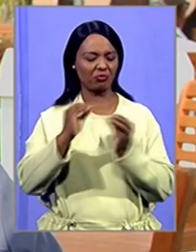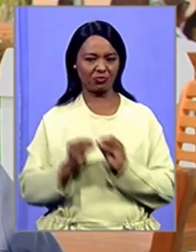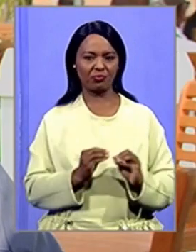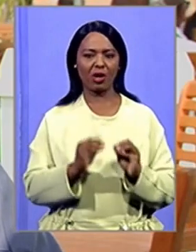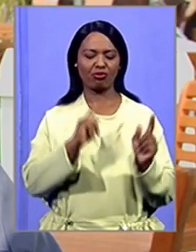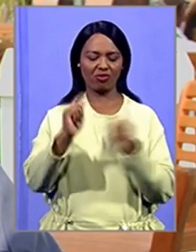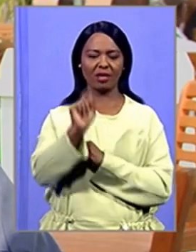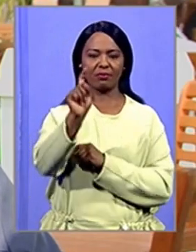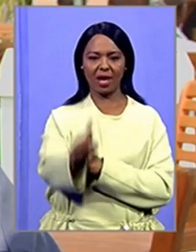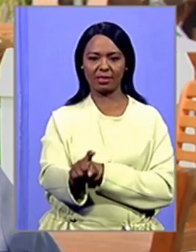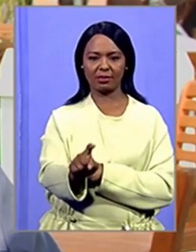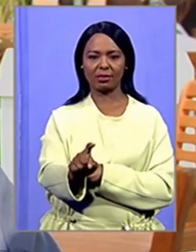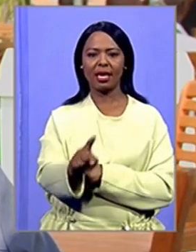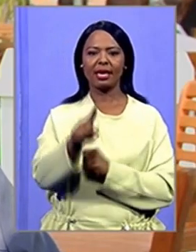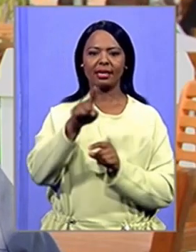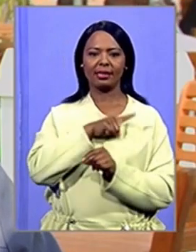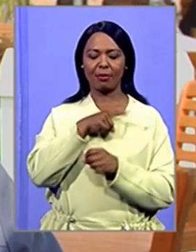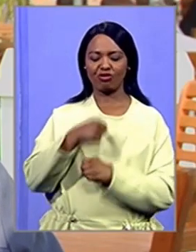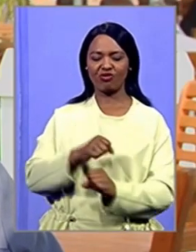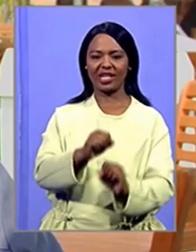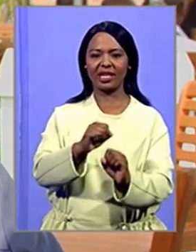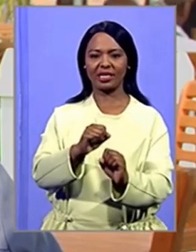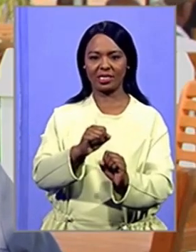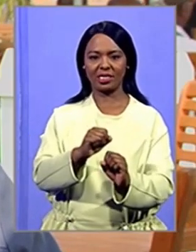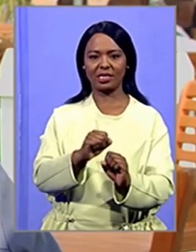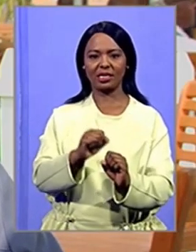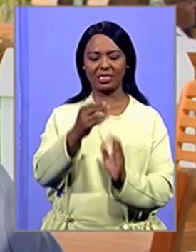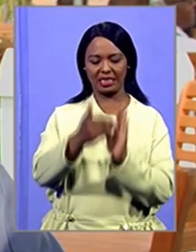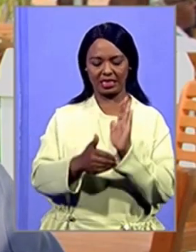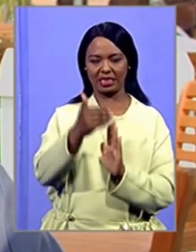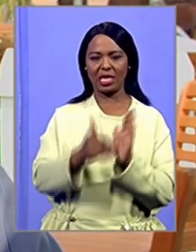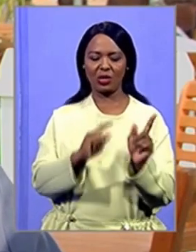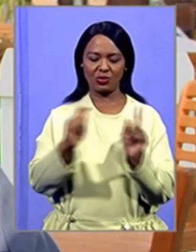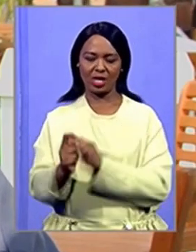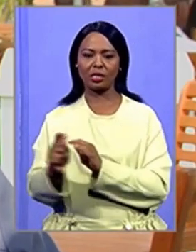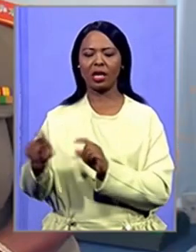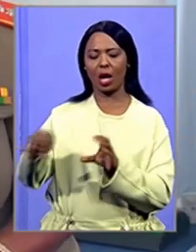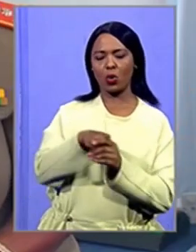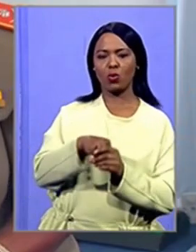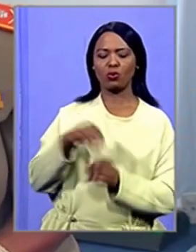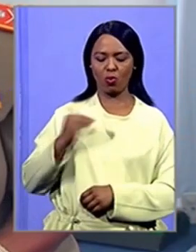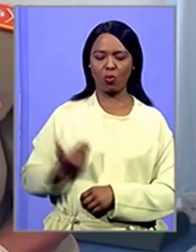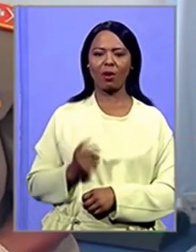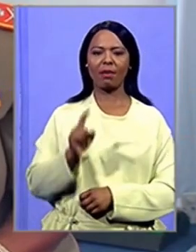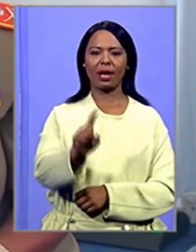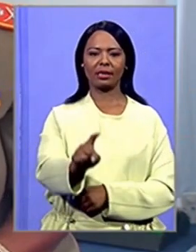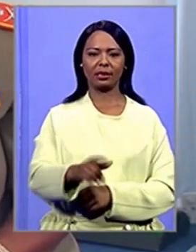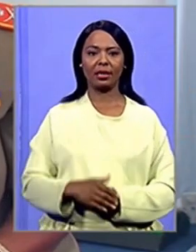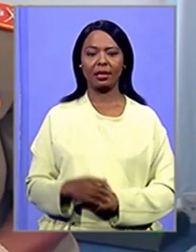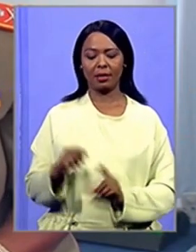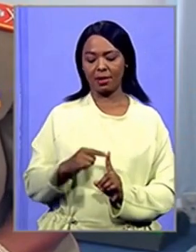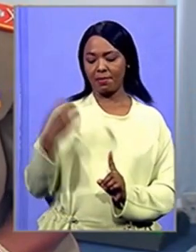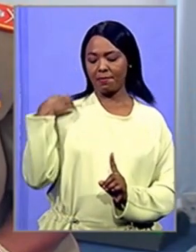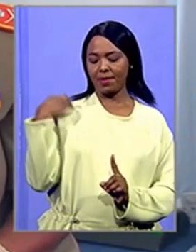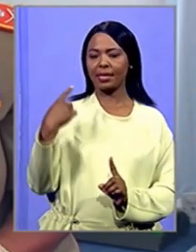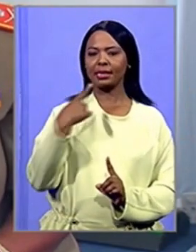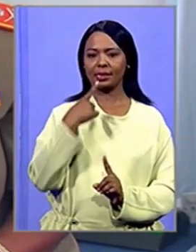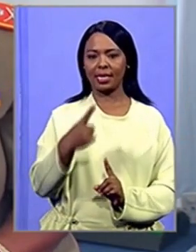tsa mo defense gore di gone gore di tsenyeletse le batho ba bomme. Tona a re lefapha le tlile go gatelela